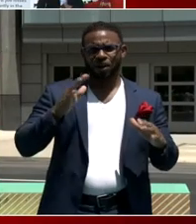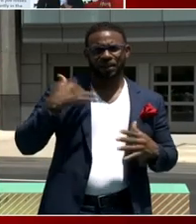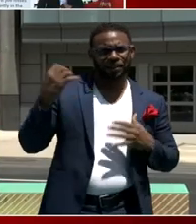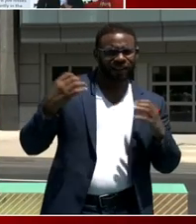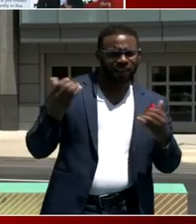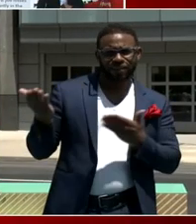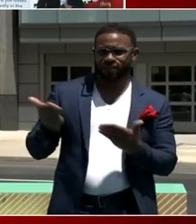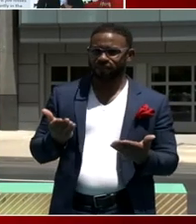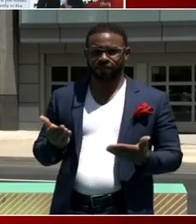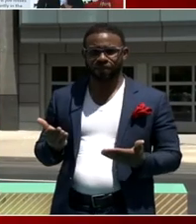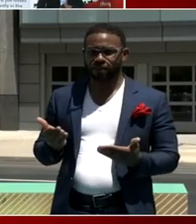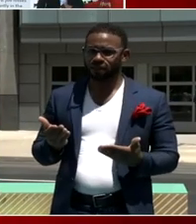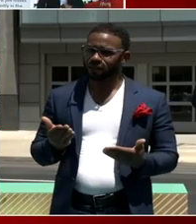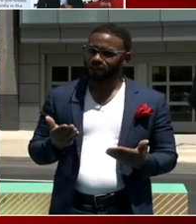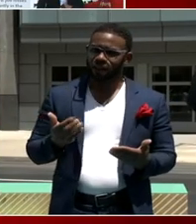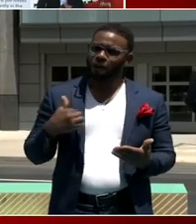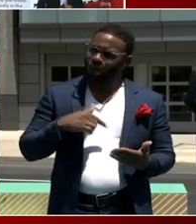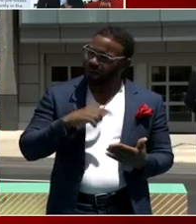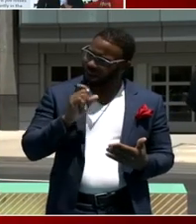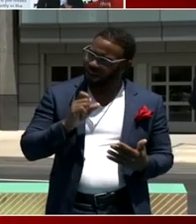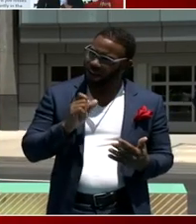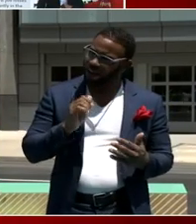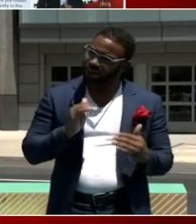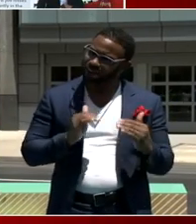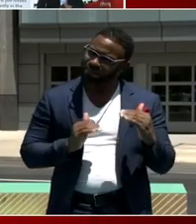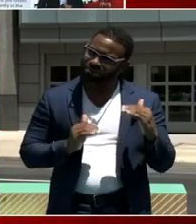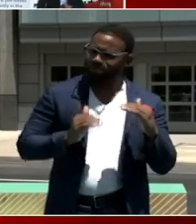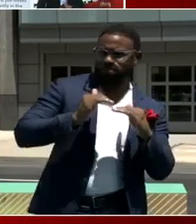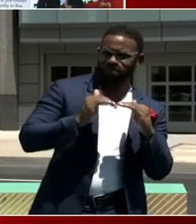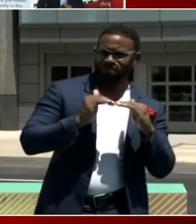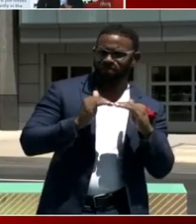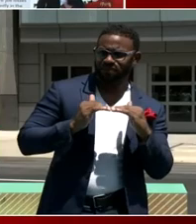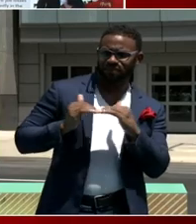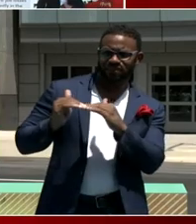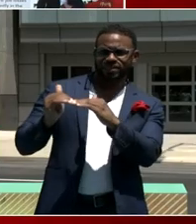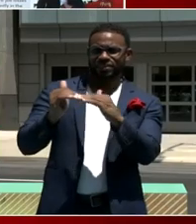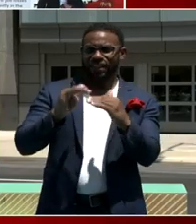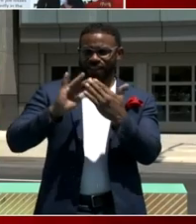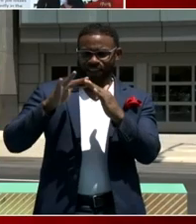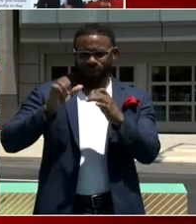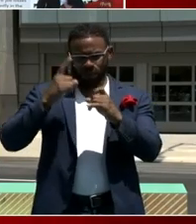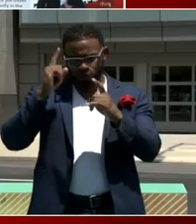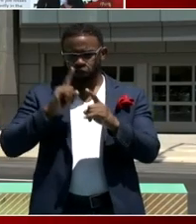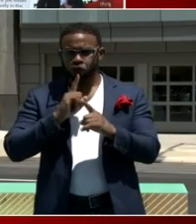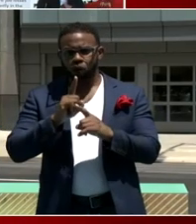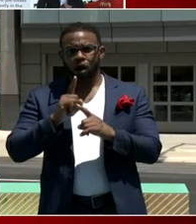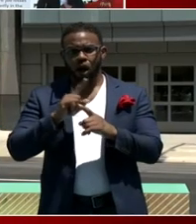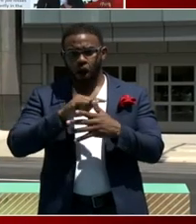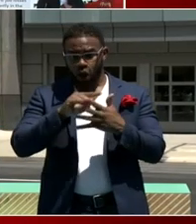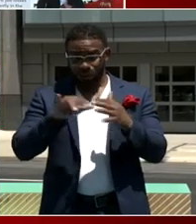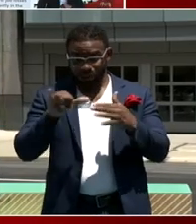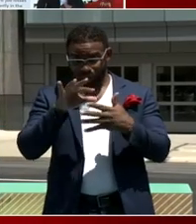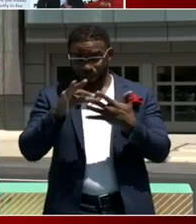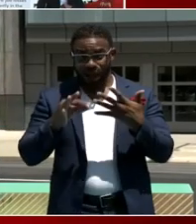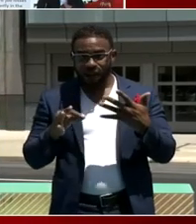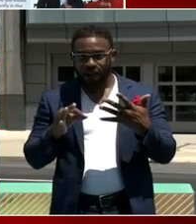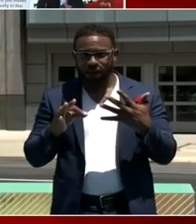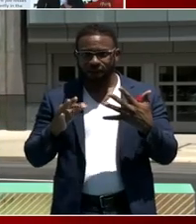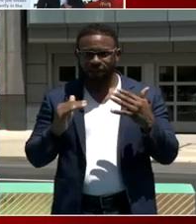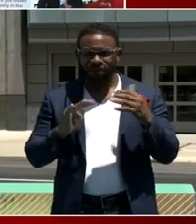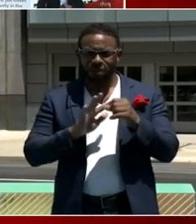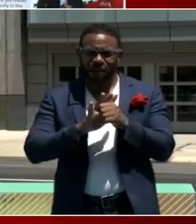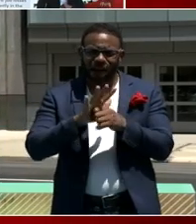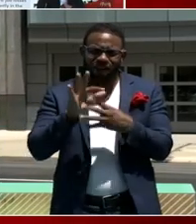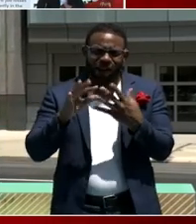takeout and delivery. And the city has to be an investor in making sure the kind of